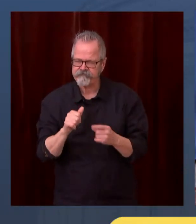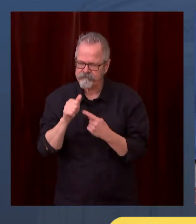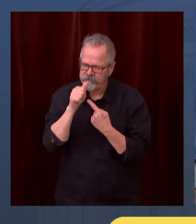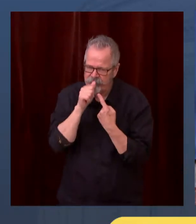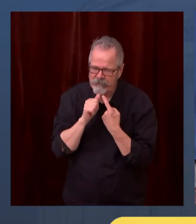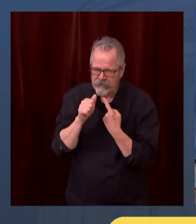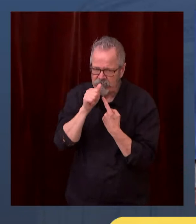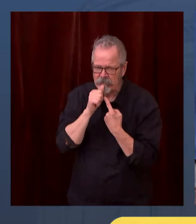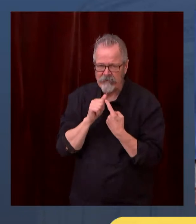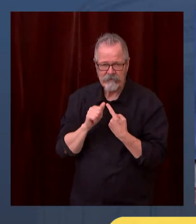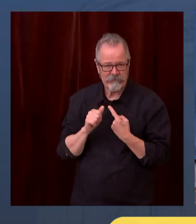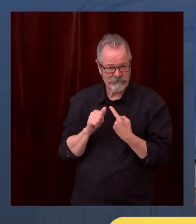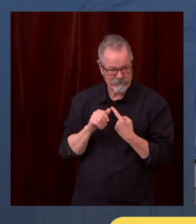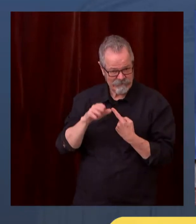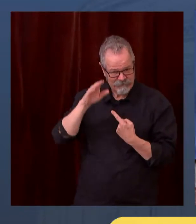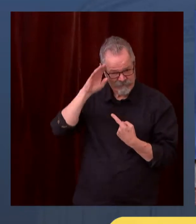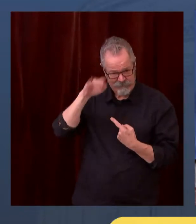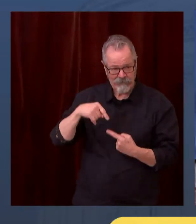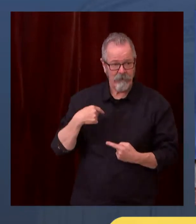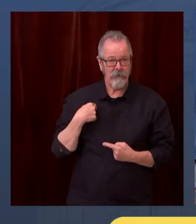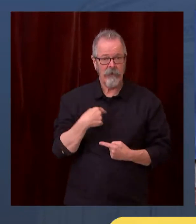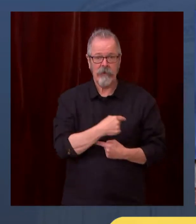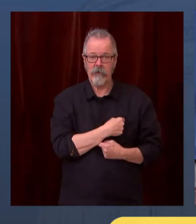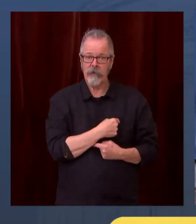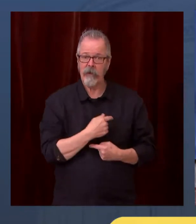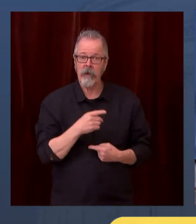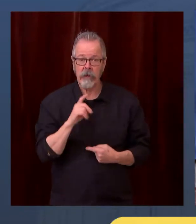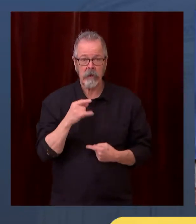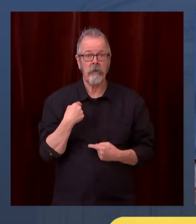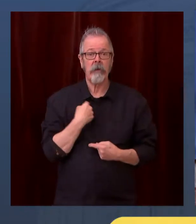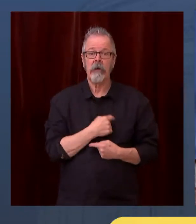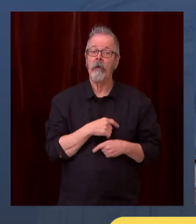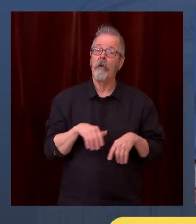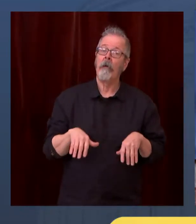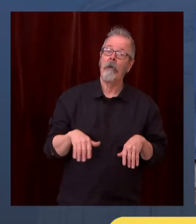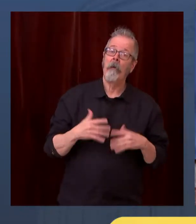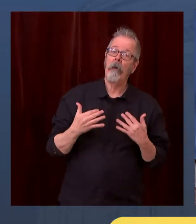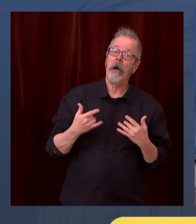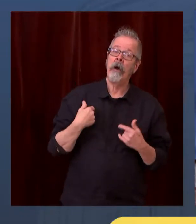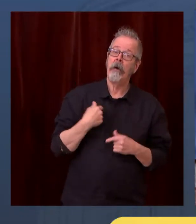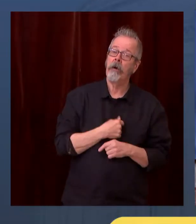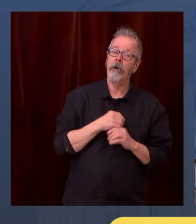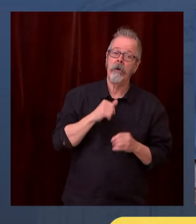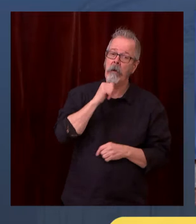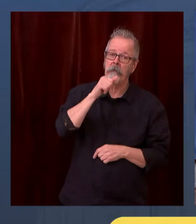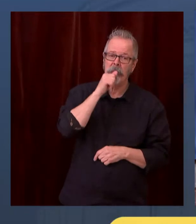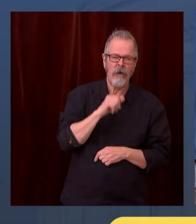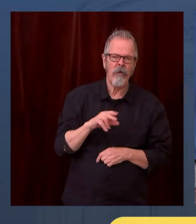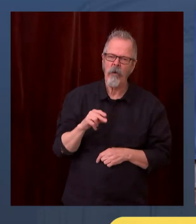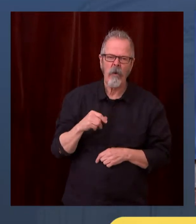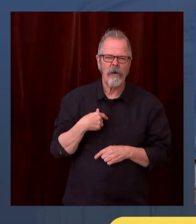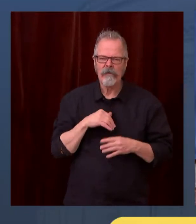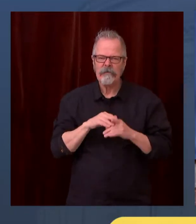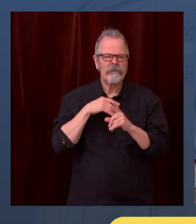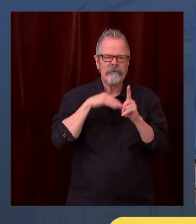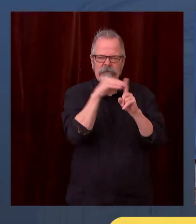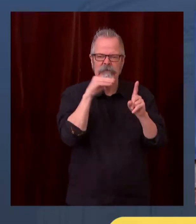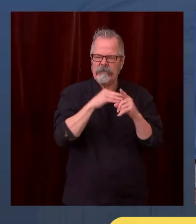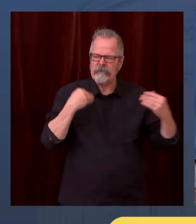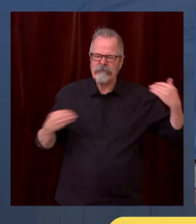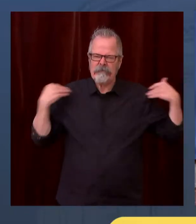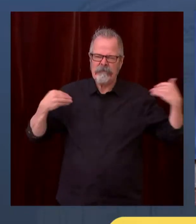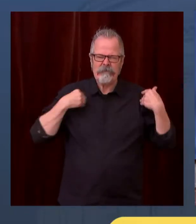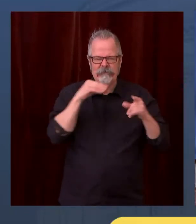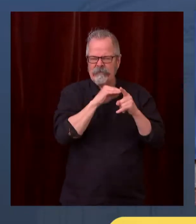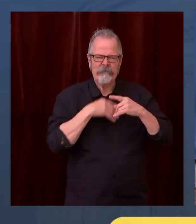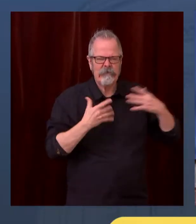not patient in our administration. We are impatient. We get up every morning trying to drive this ship faster every way we